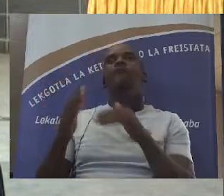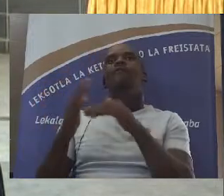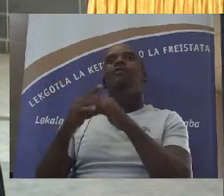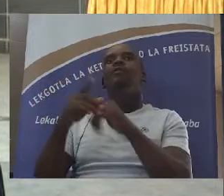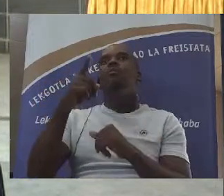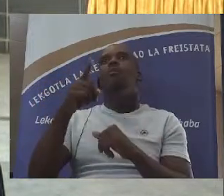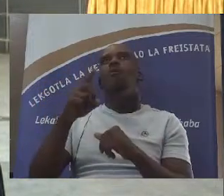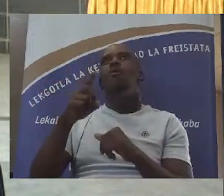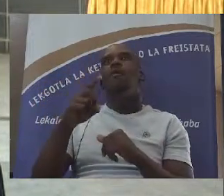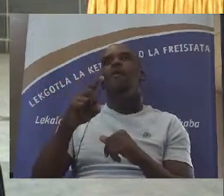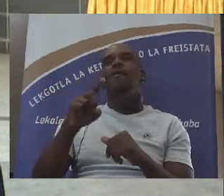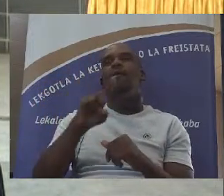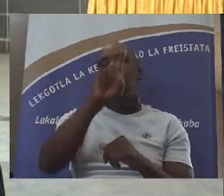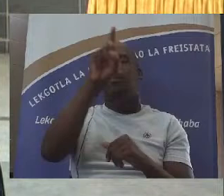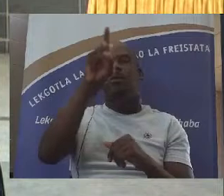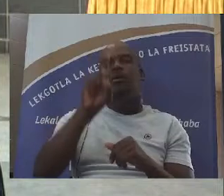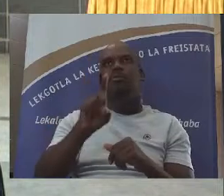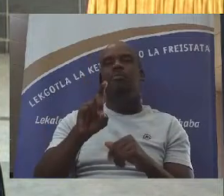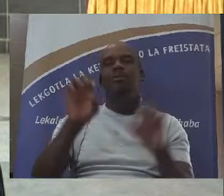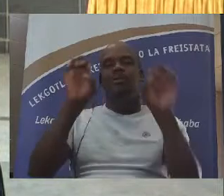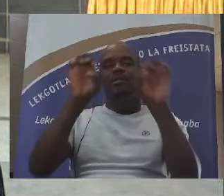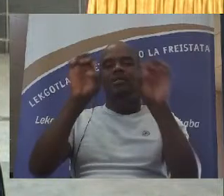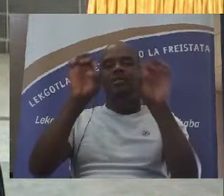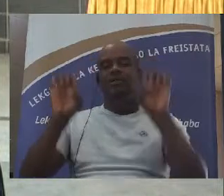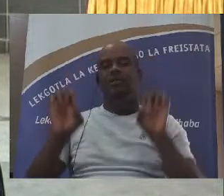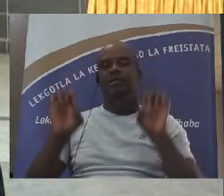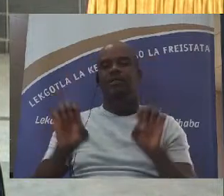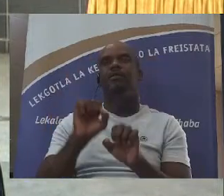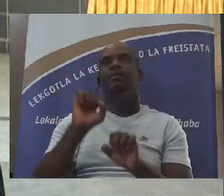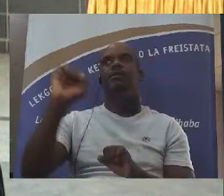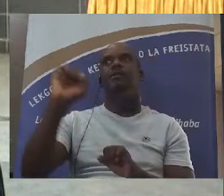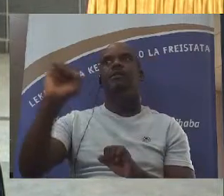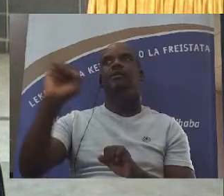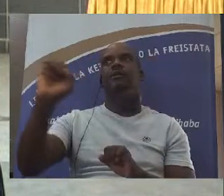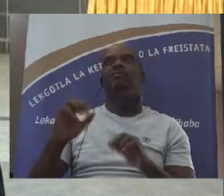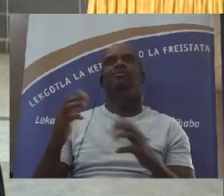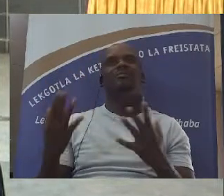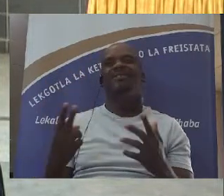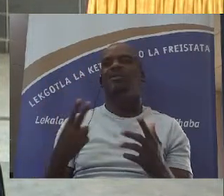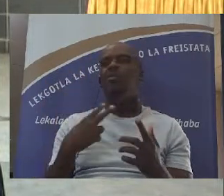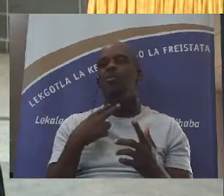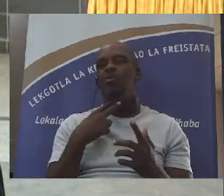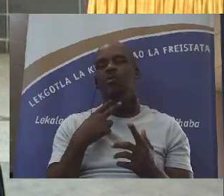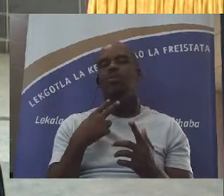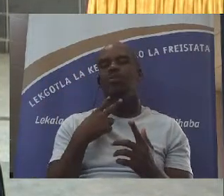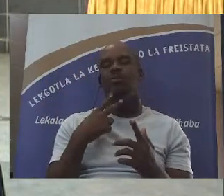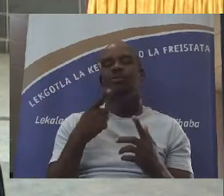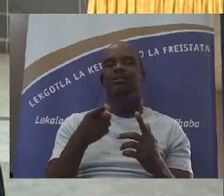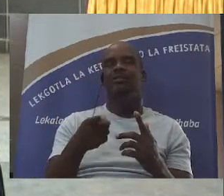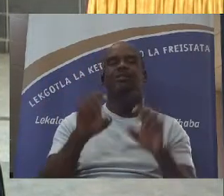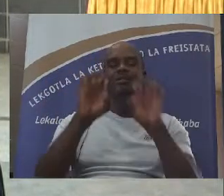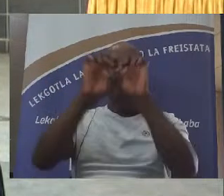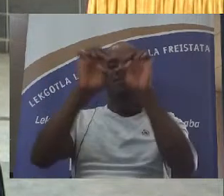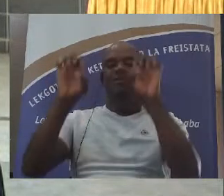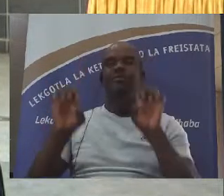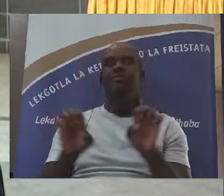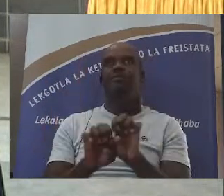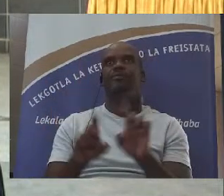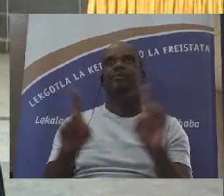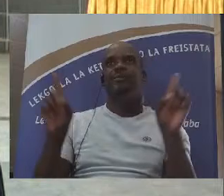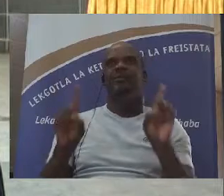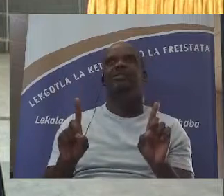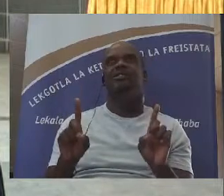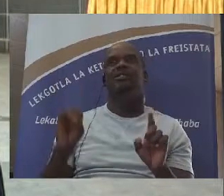your certificate. And then we struggle with these certificates, especially the